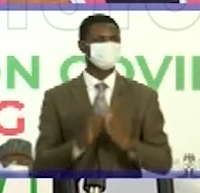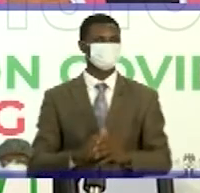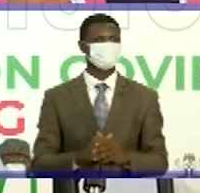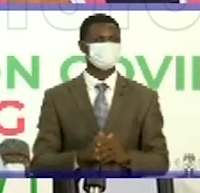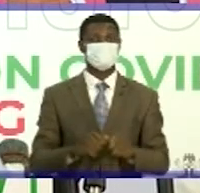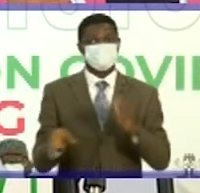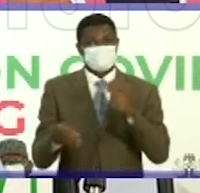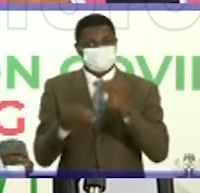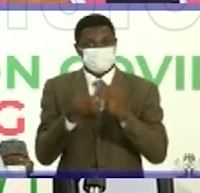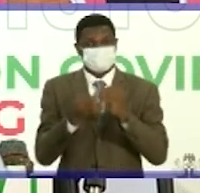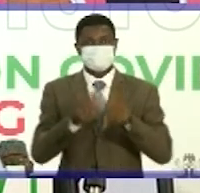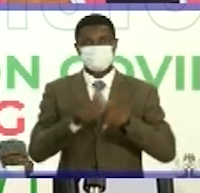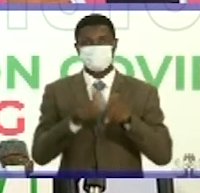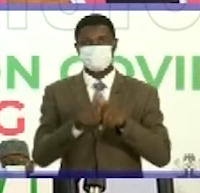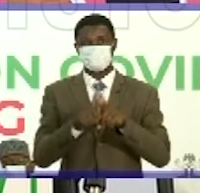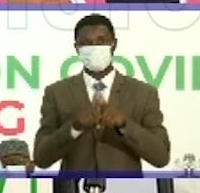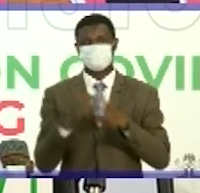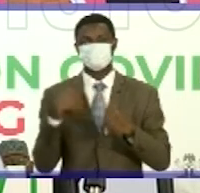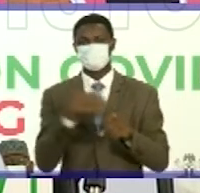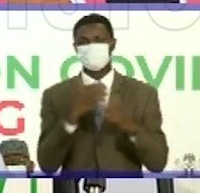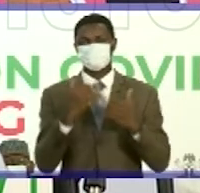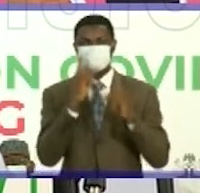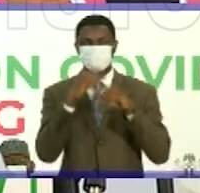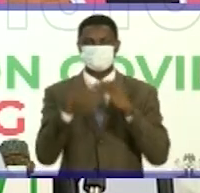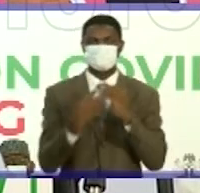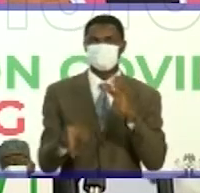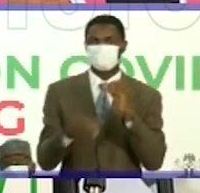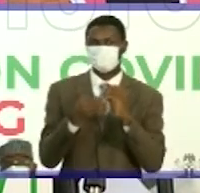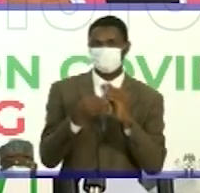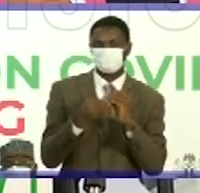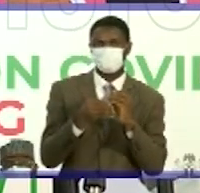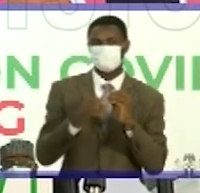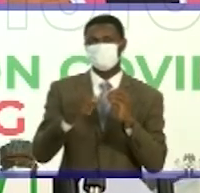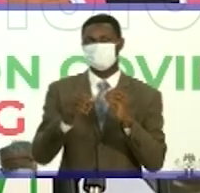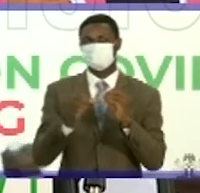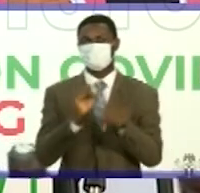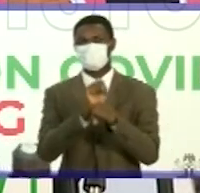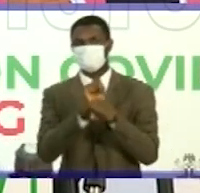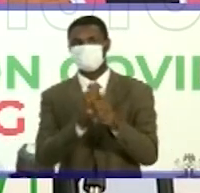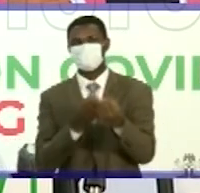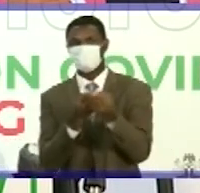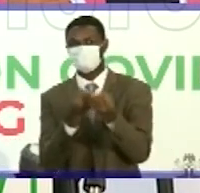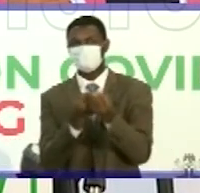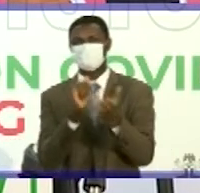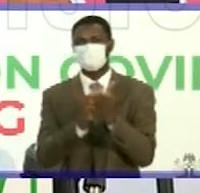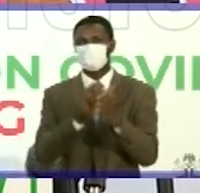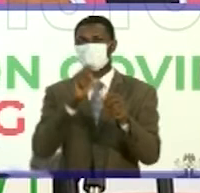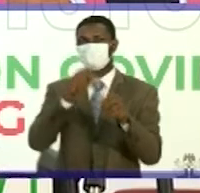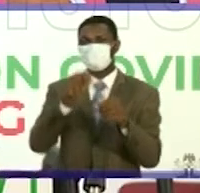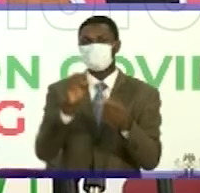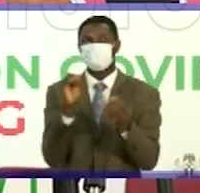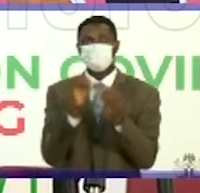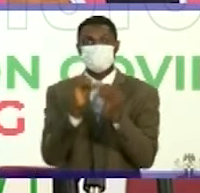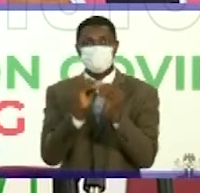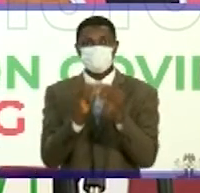also the issue of additional interventions that require more close monitoring that could